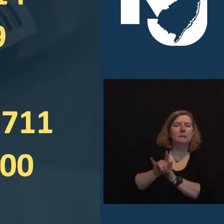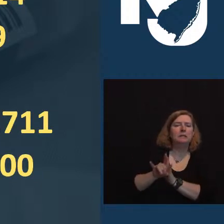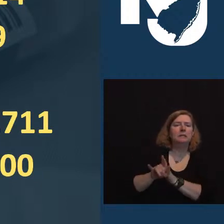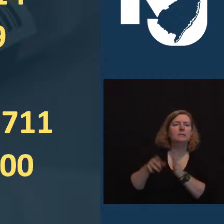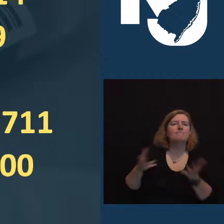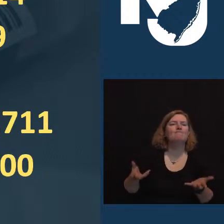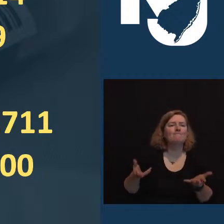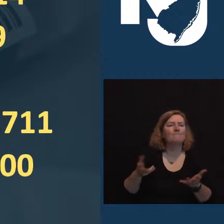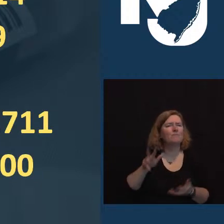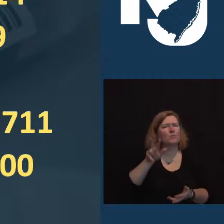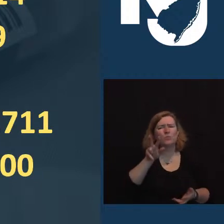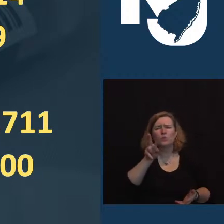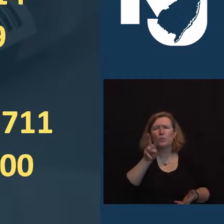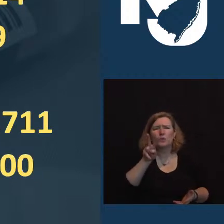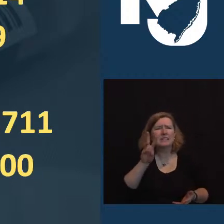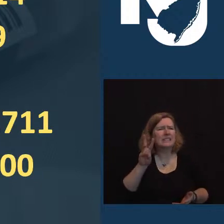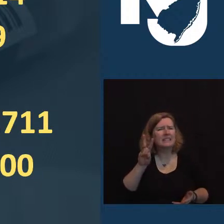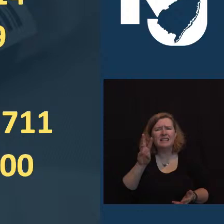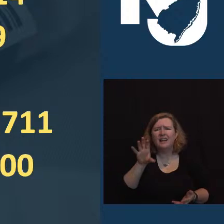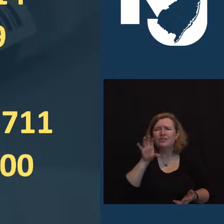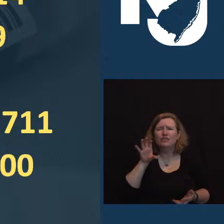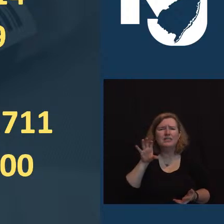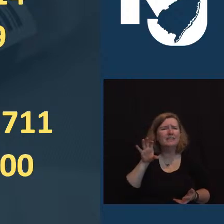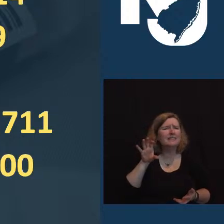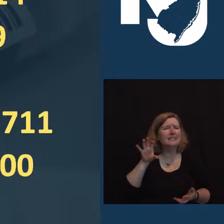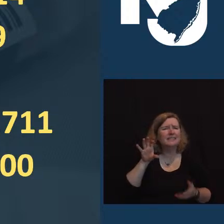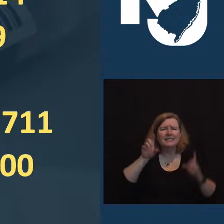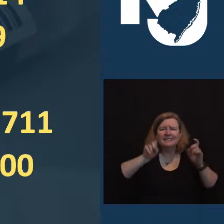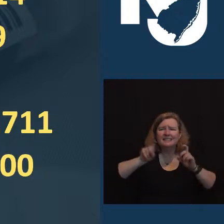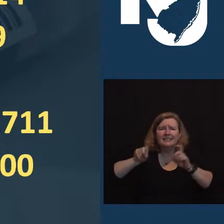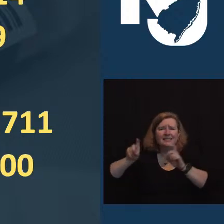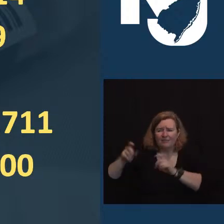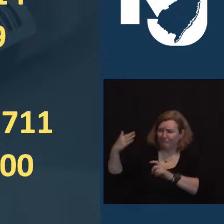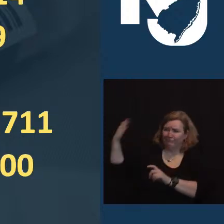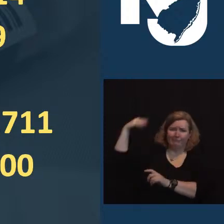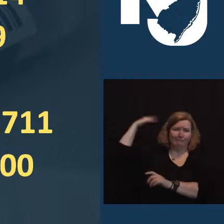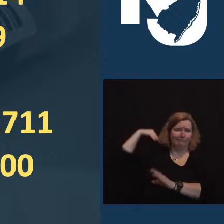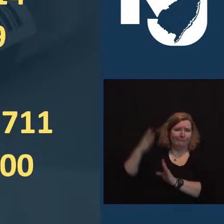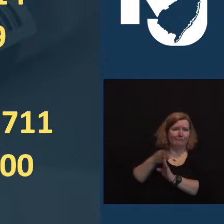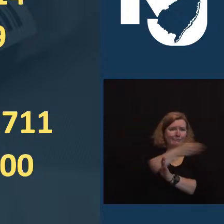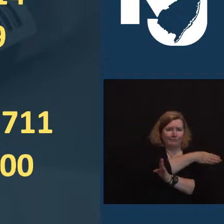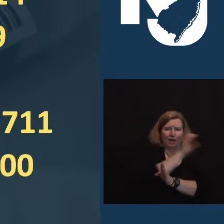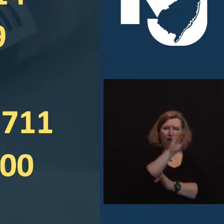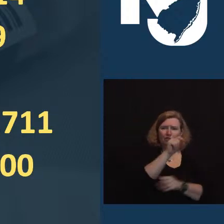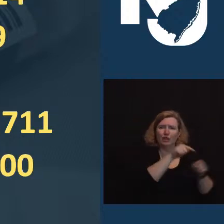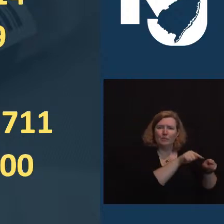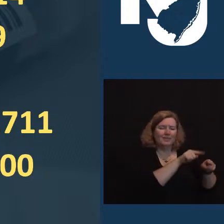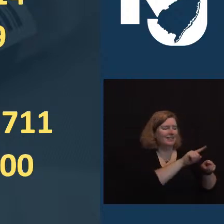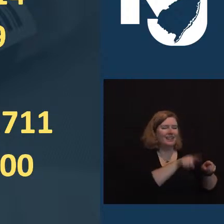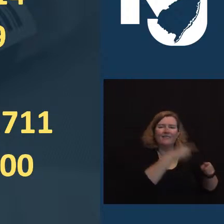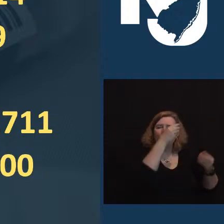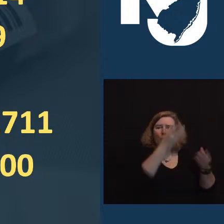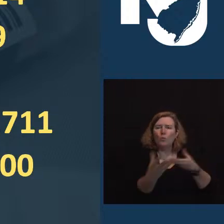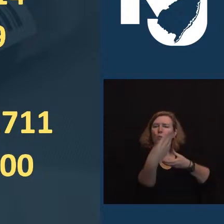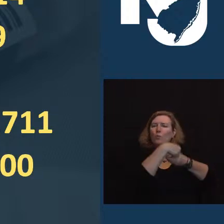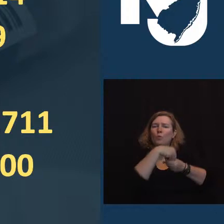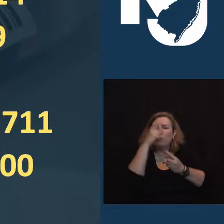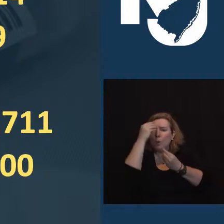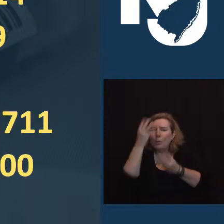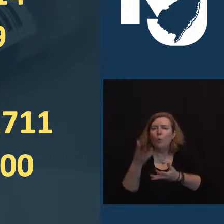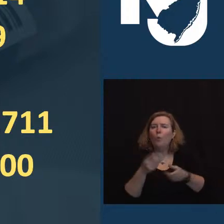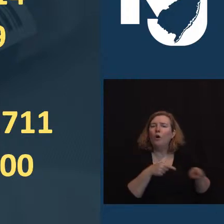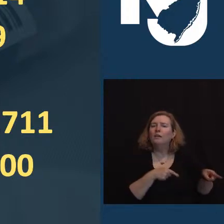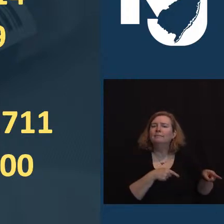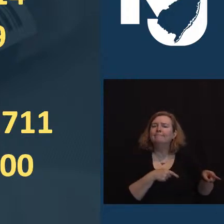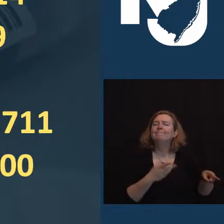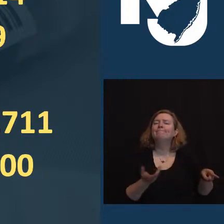count, antigen test results, some dating back as far as October, were never previously reported or cross-checked. And again, Tina will get into this in a